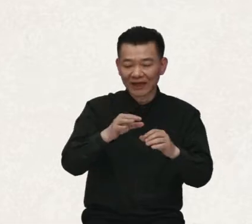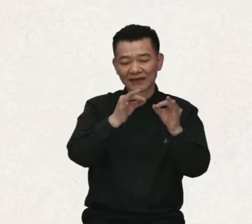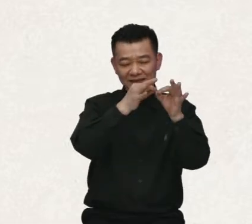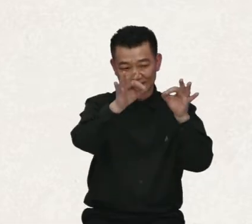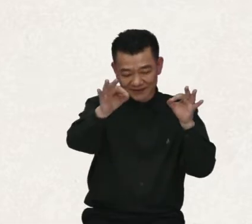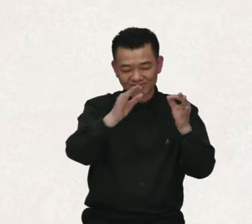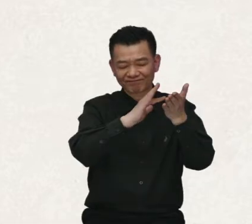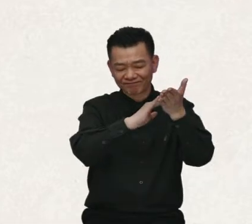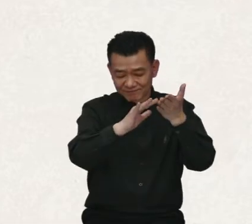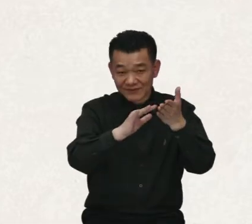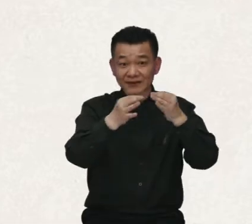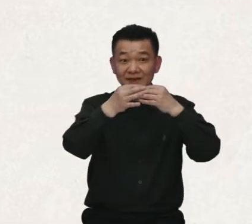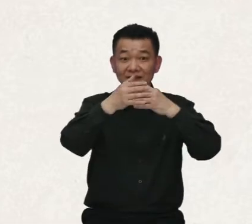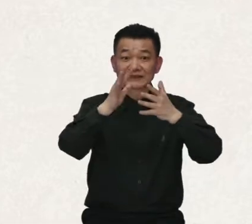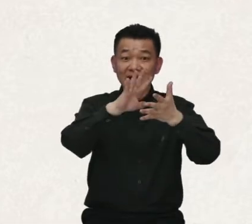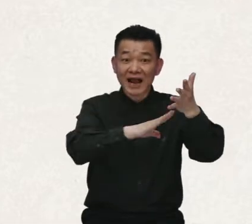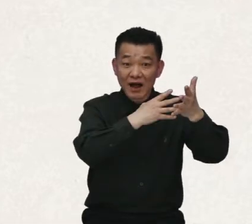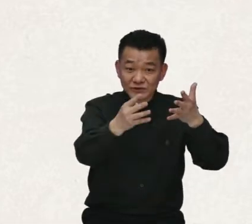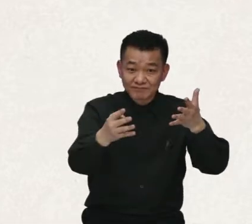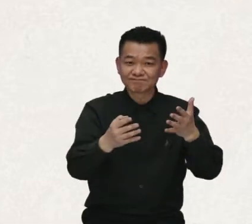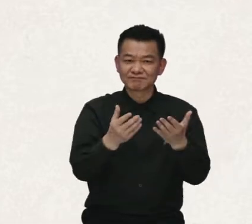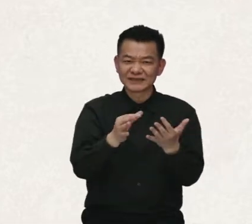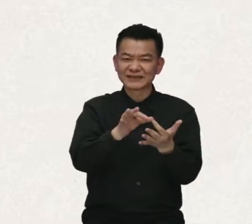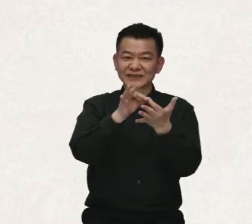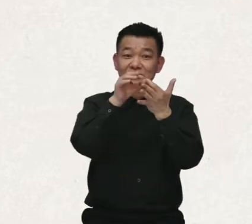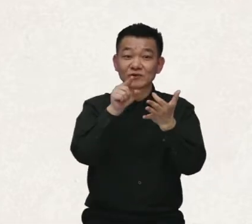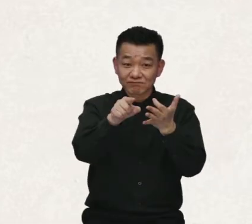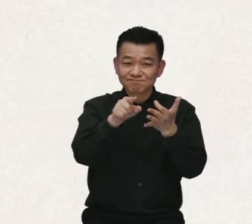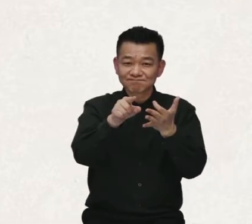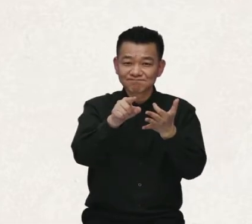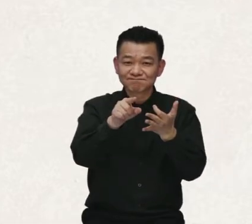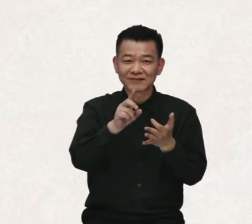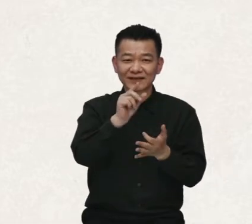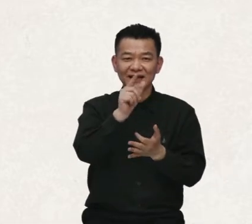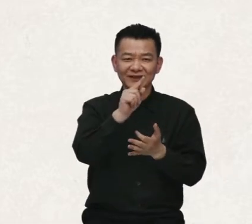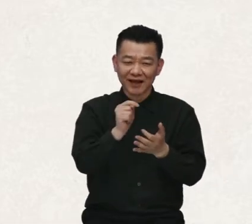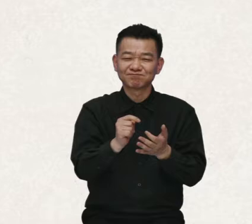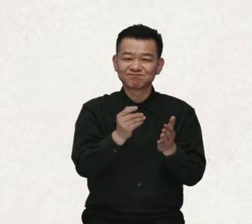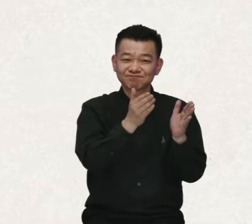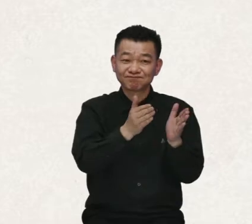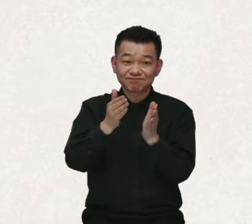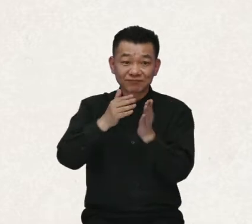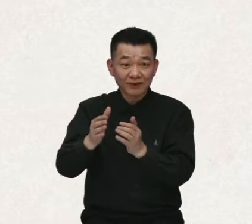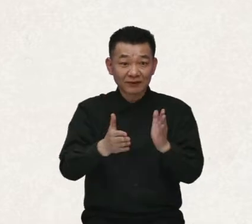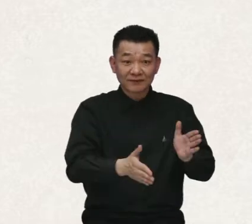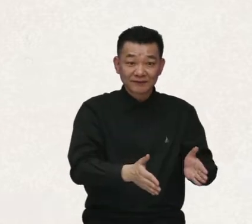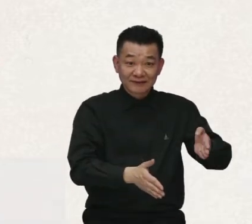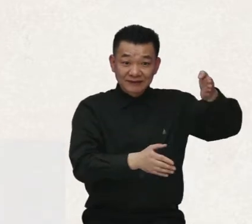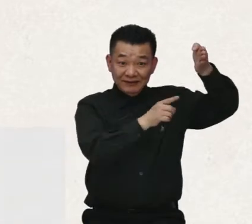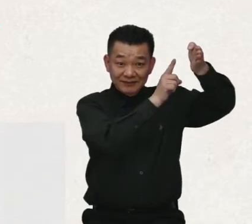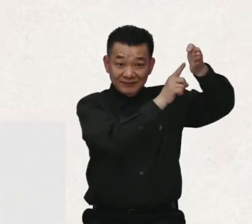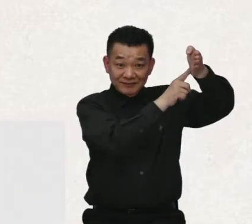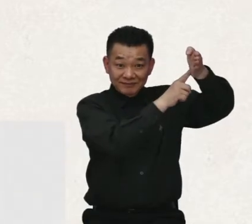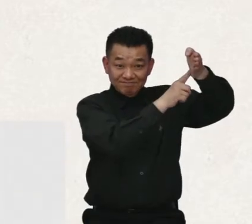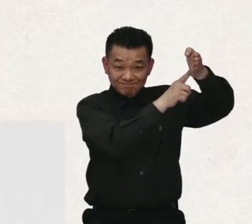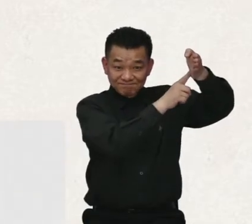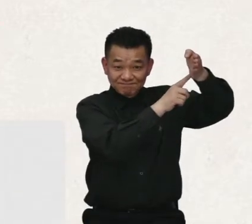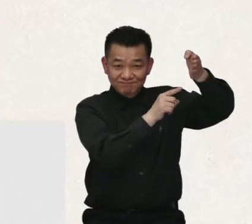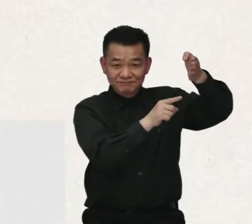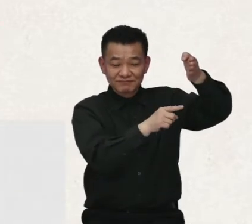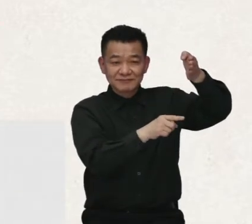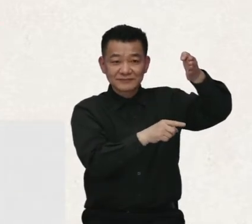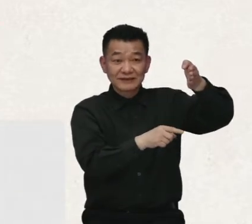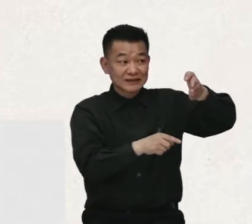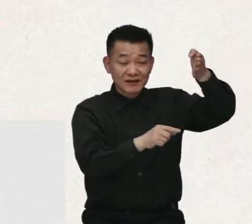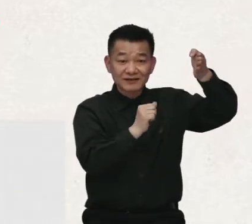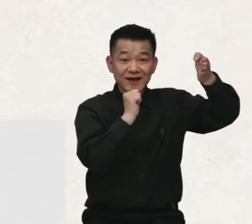people who have difficulty in communicating using general methods. The accessibility not only towards buildings,